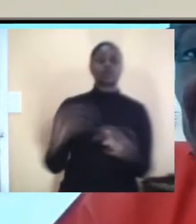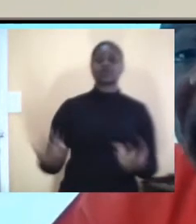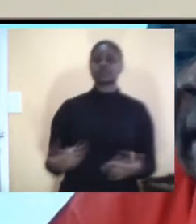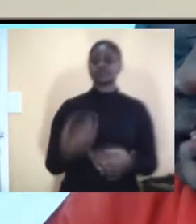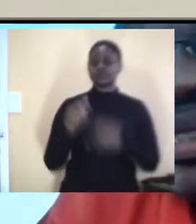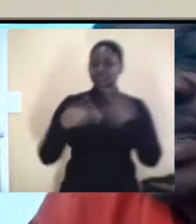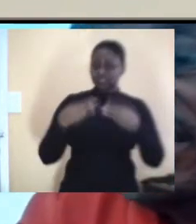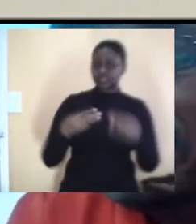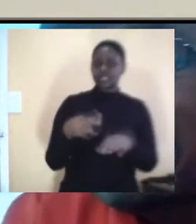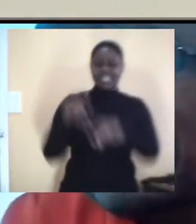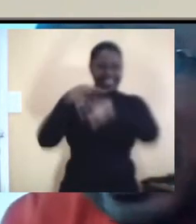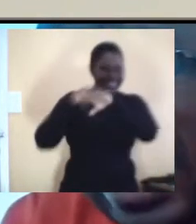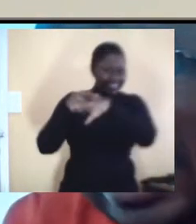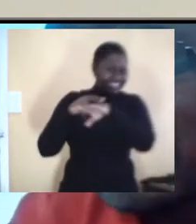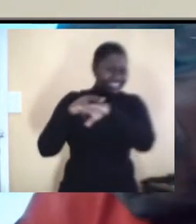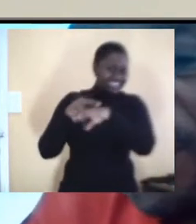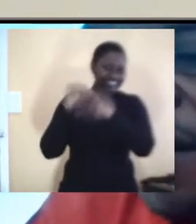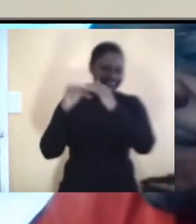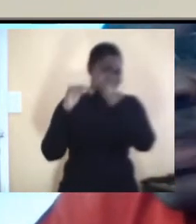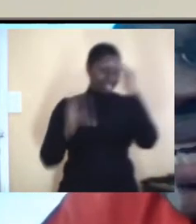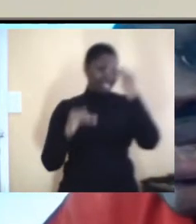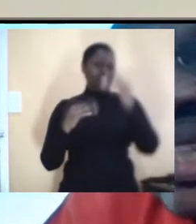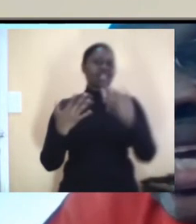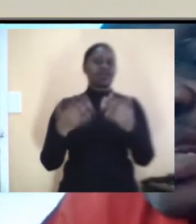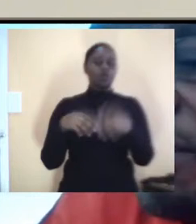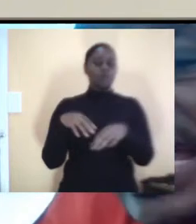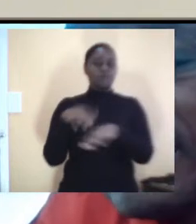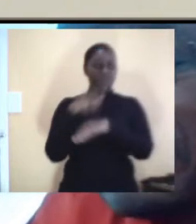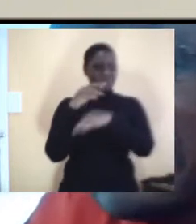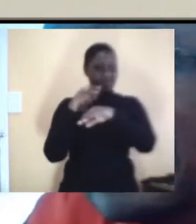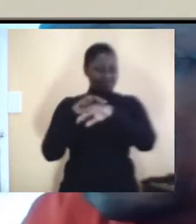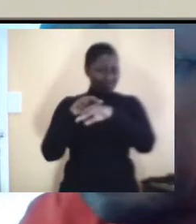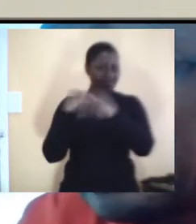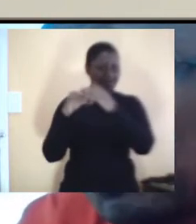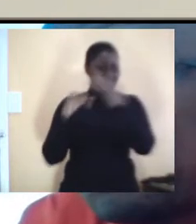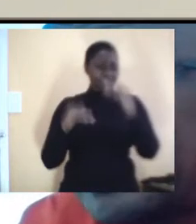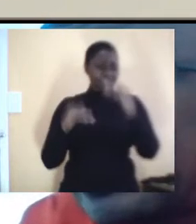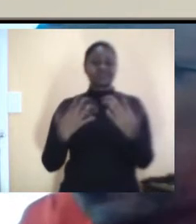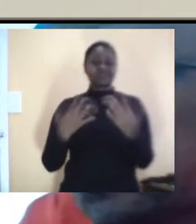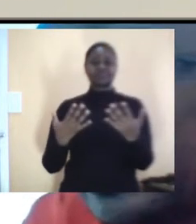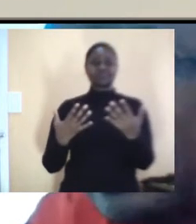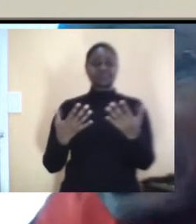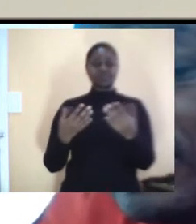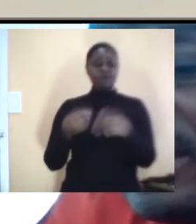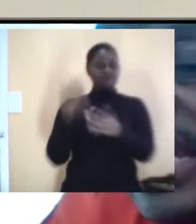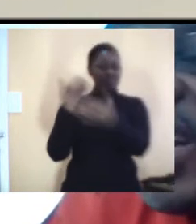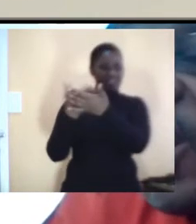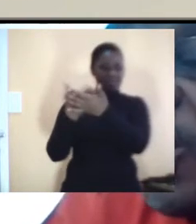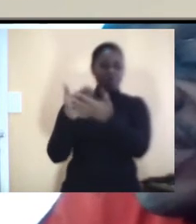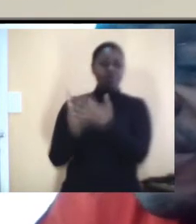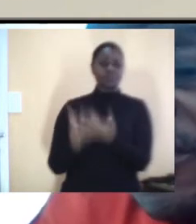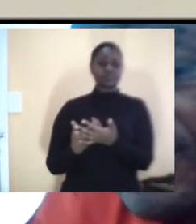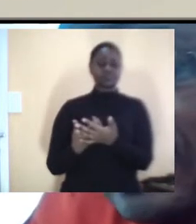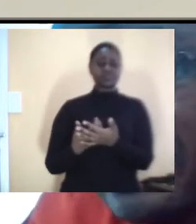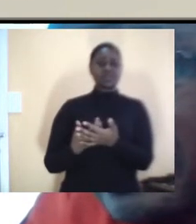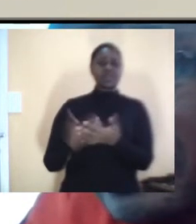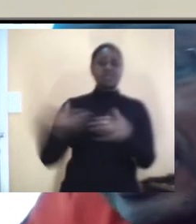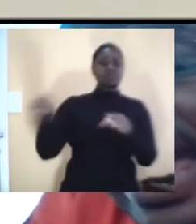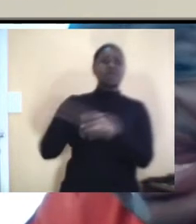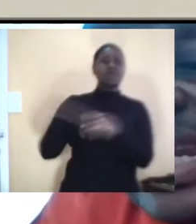the racist art of apartheid and the made segment of the economy